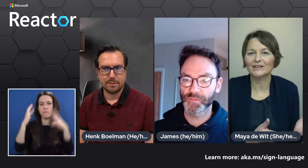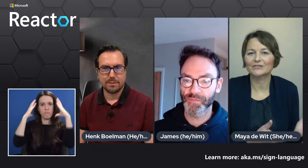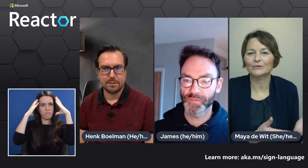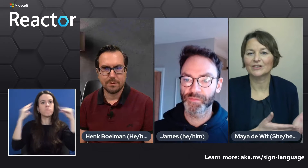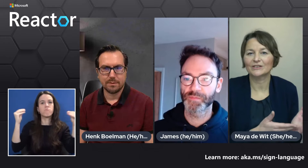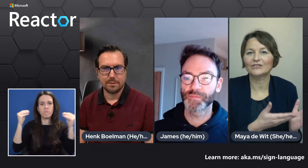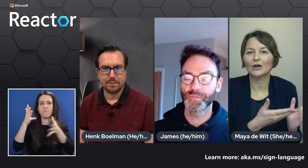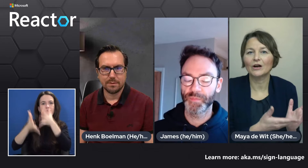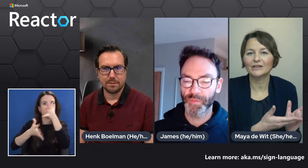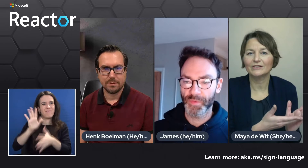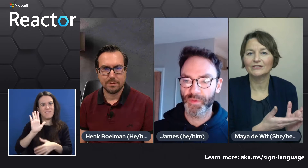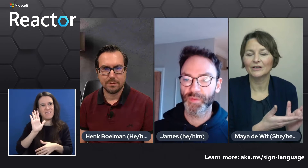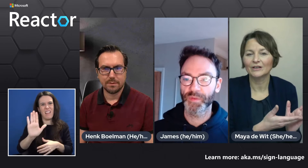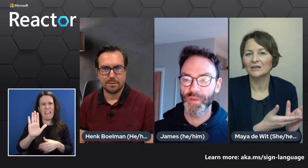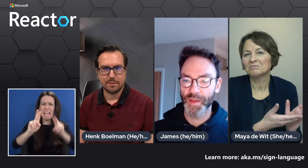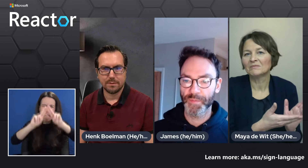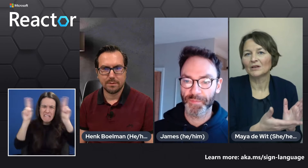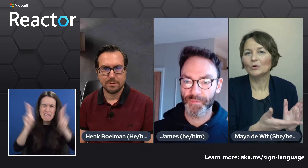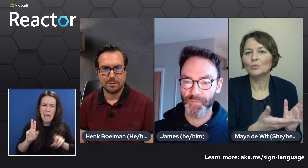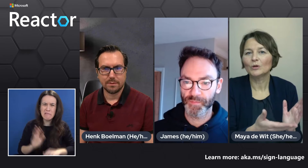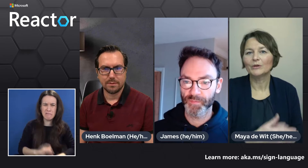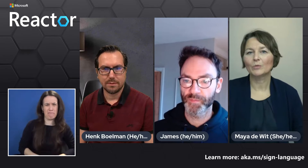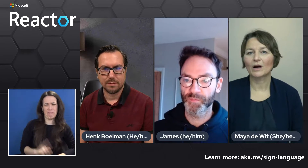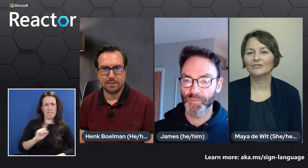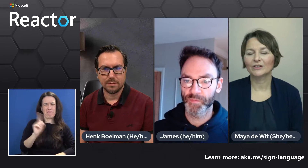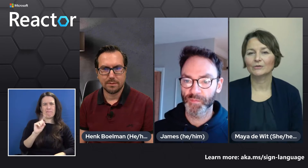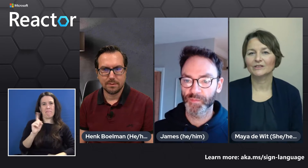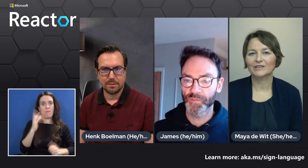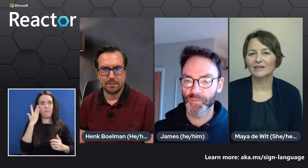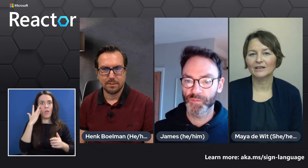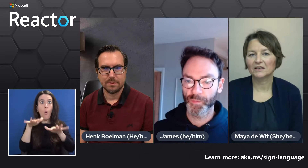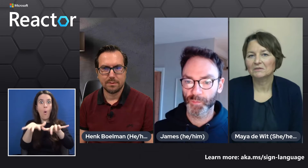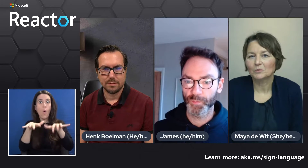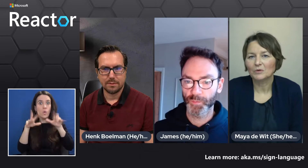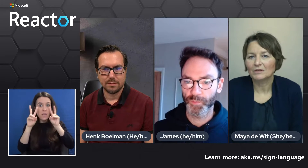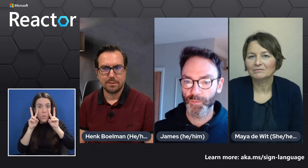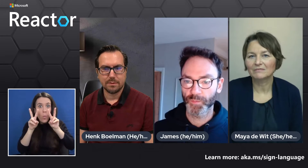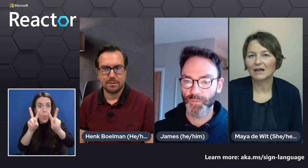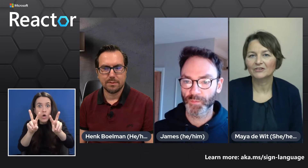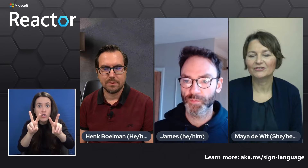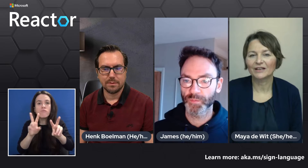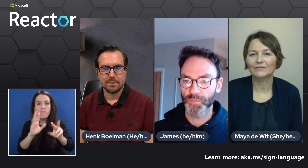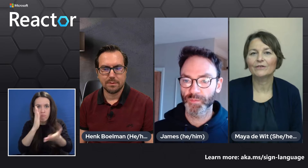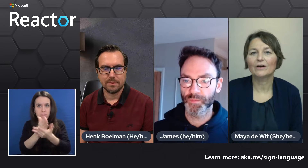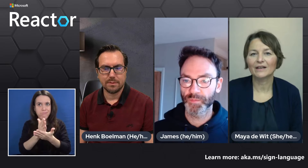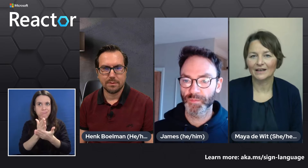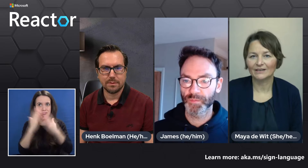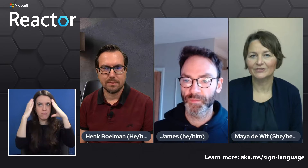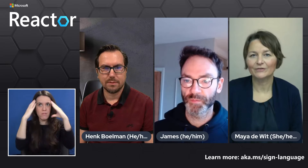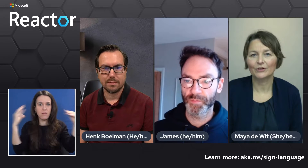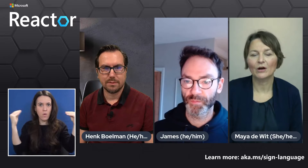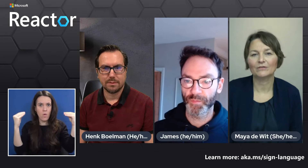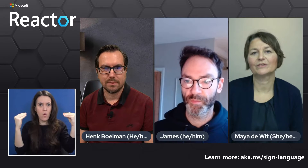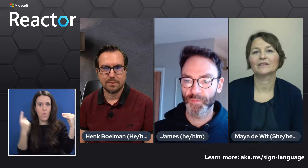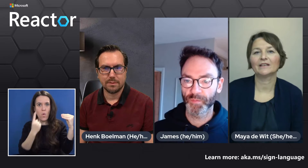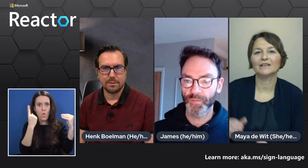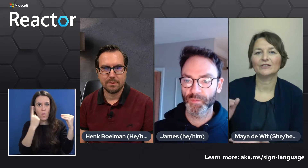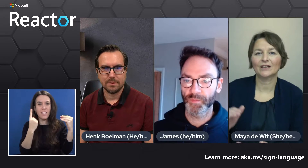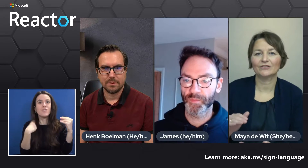it makes no sense. The audience who will be watching or attending will understand far less if you